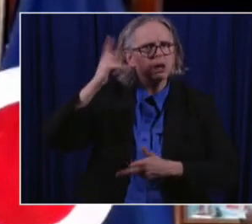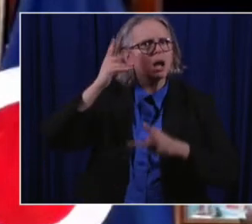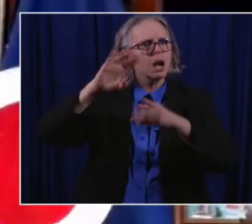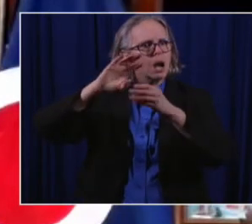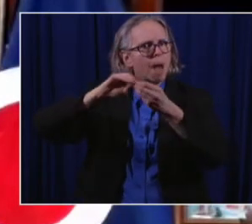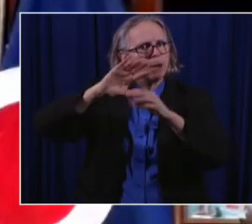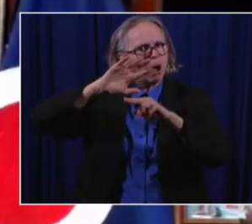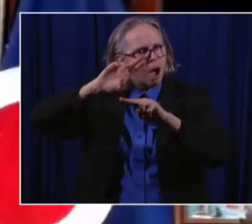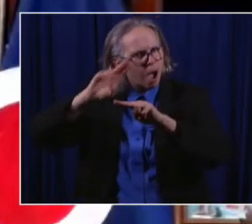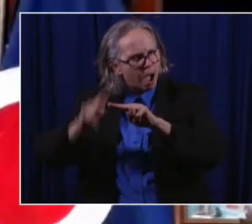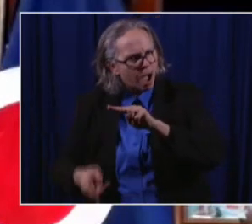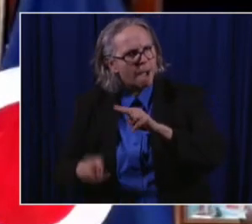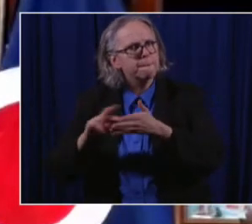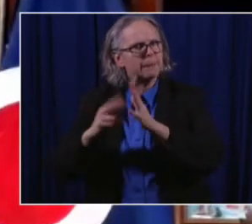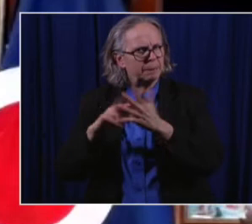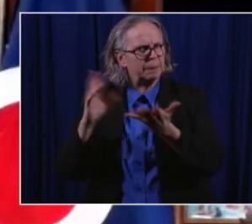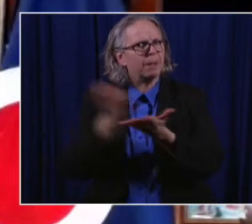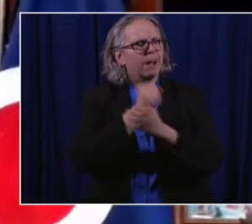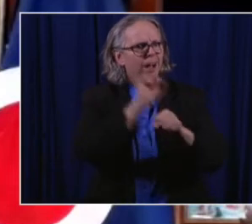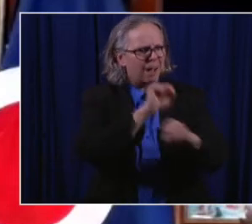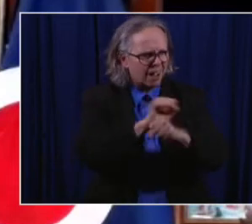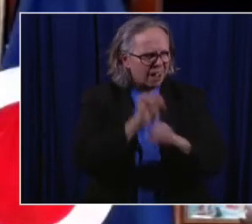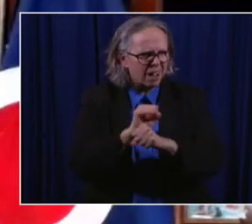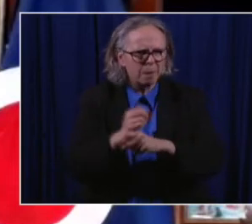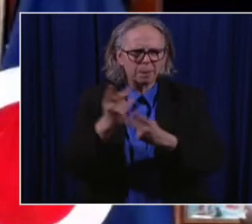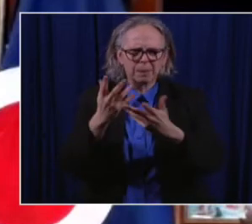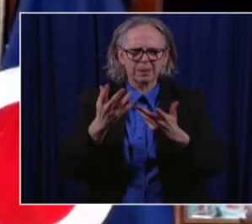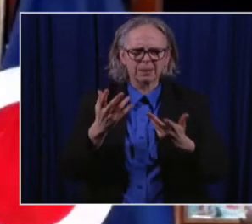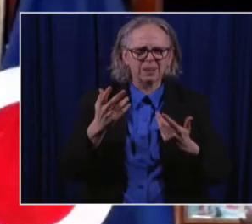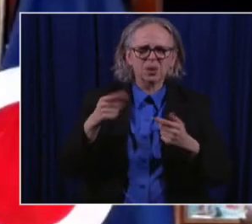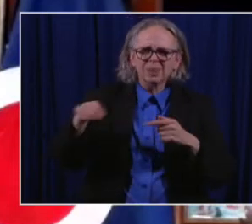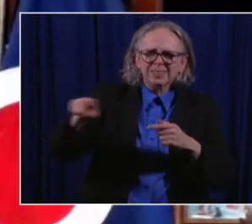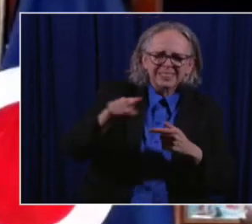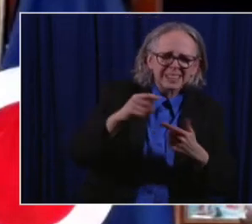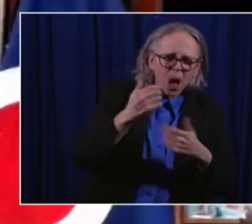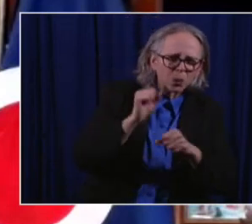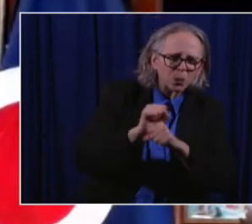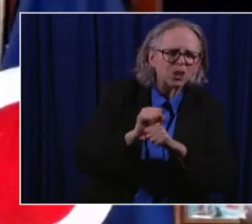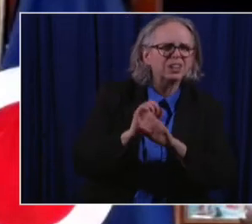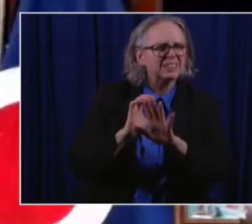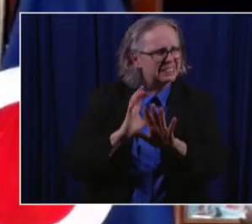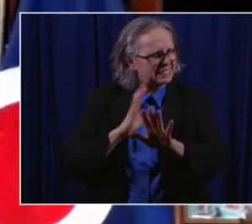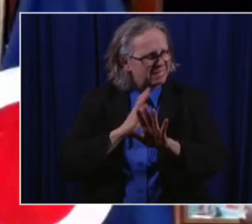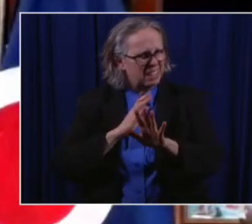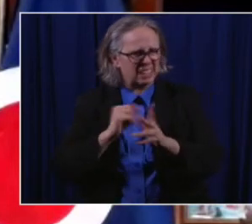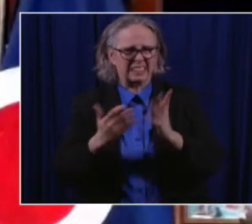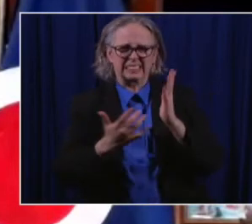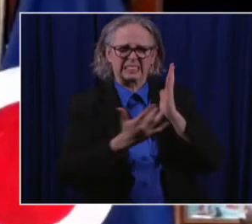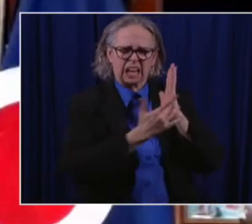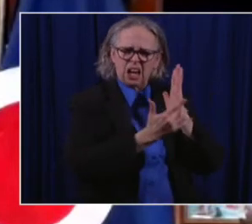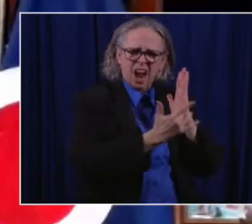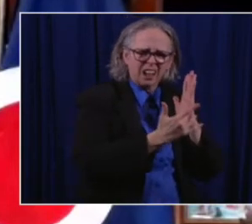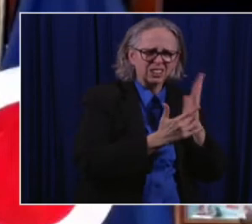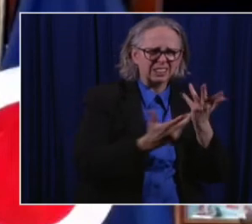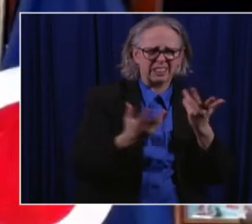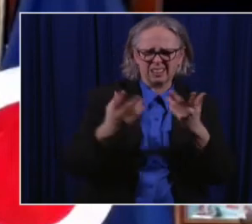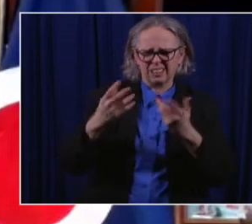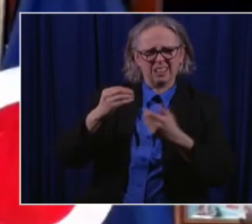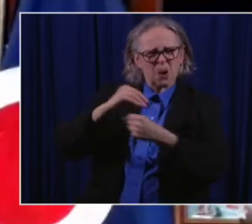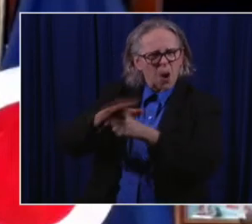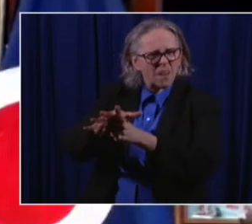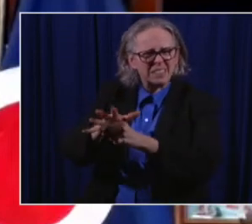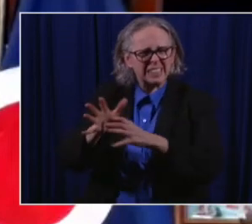work, that through technology and because of the virus and how it affects certain kinds of industries, some people have been hit